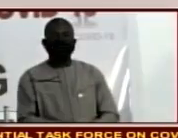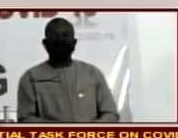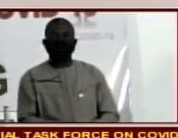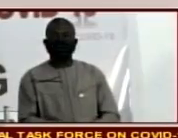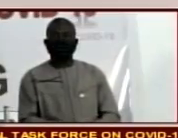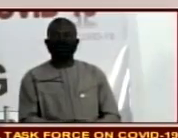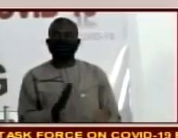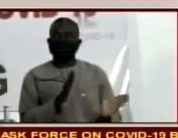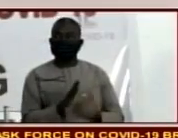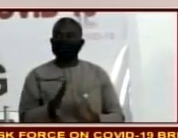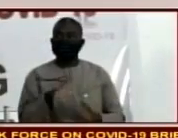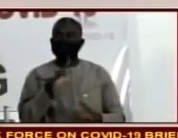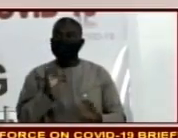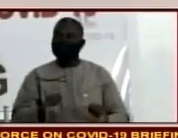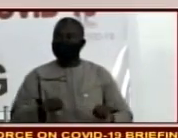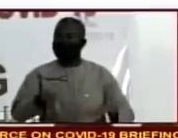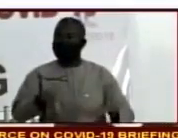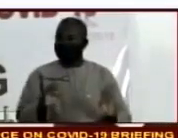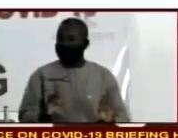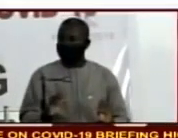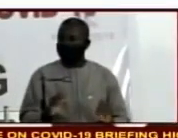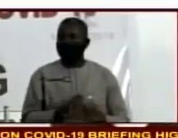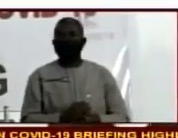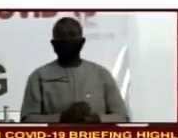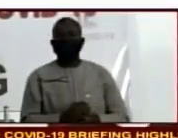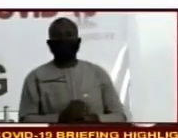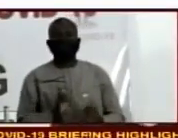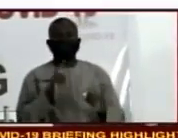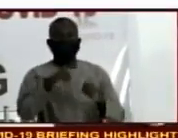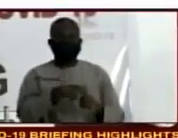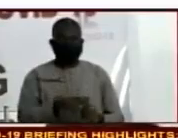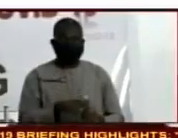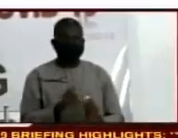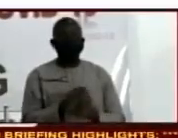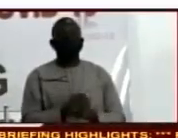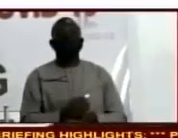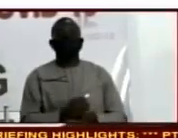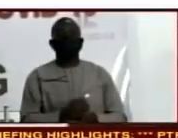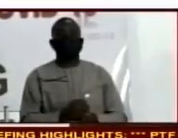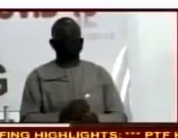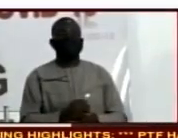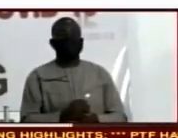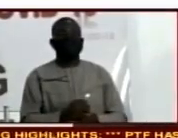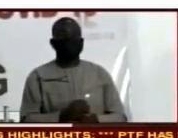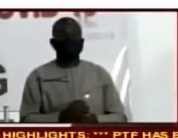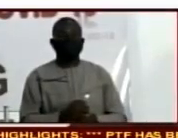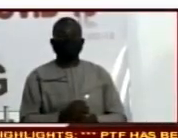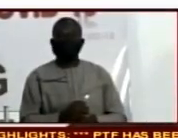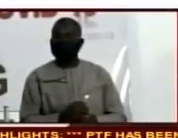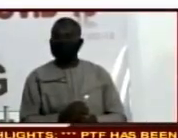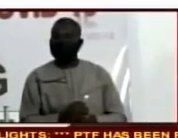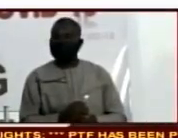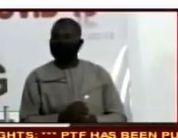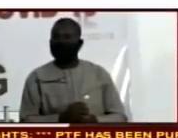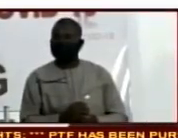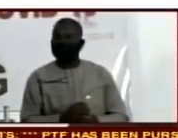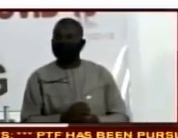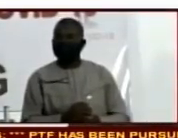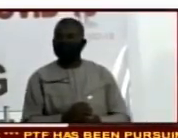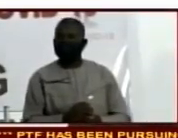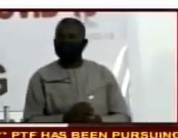was adopted with implementation now set to begin.